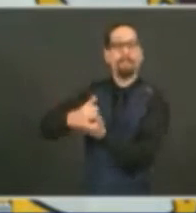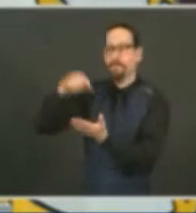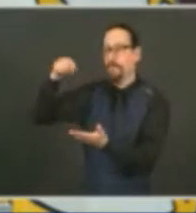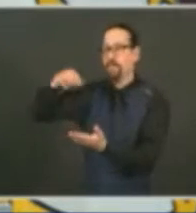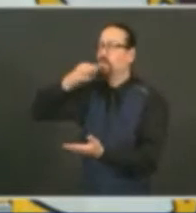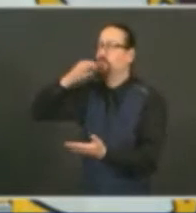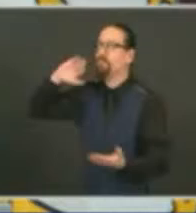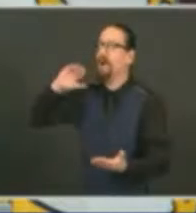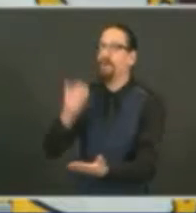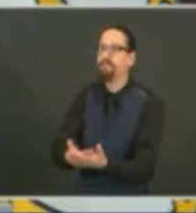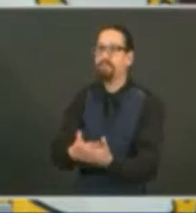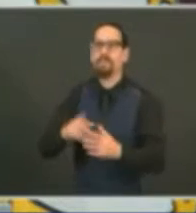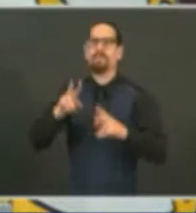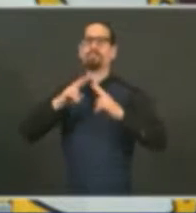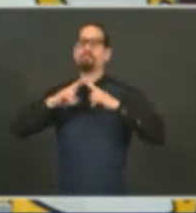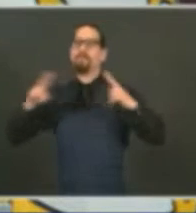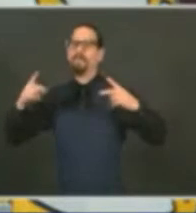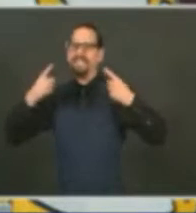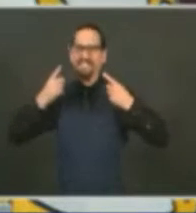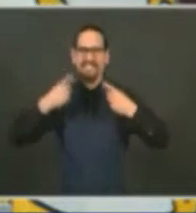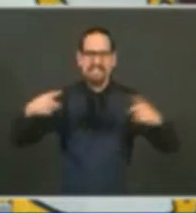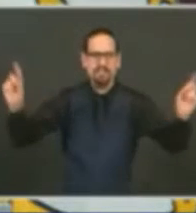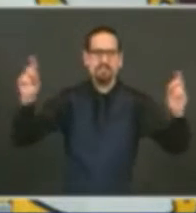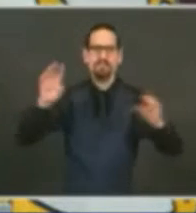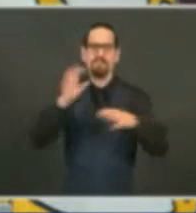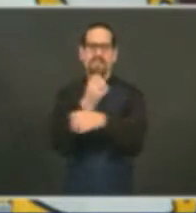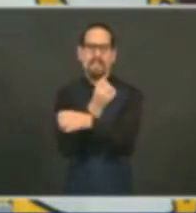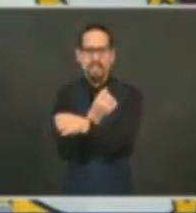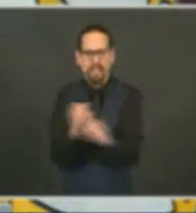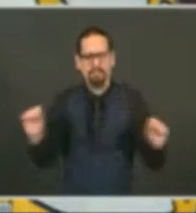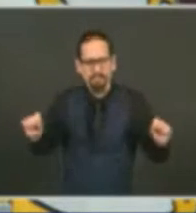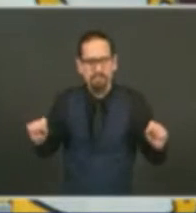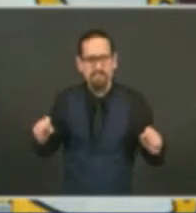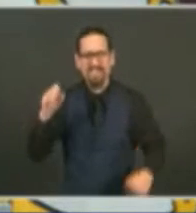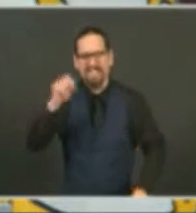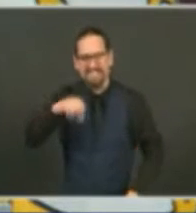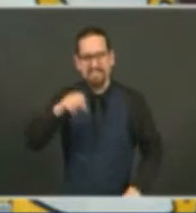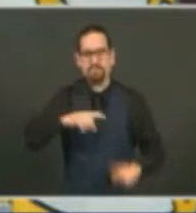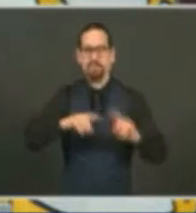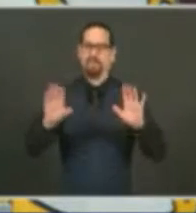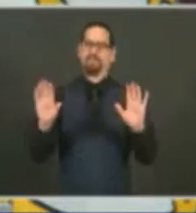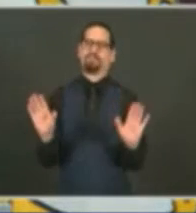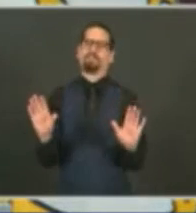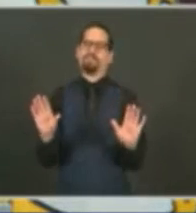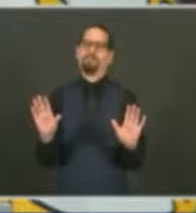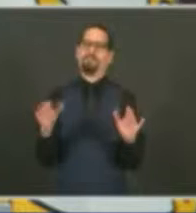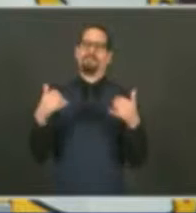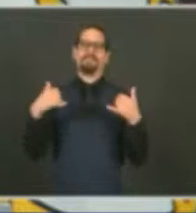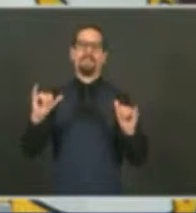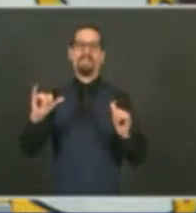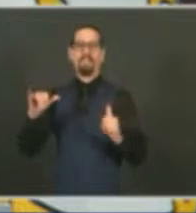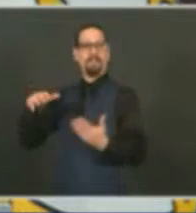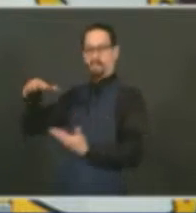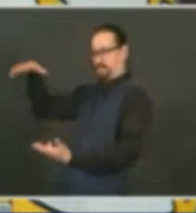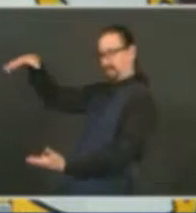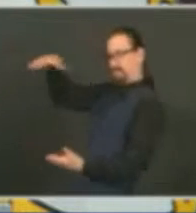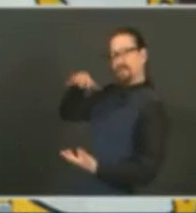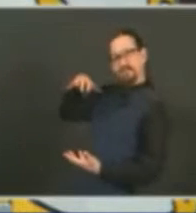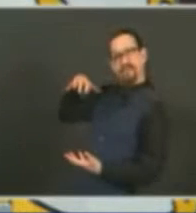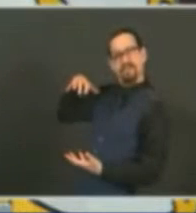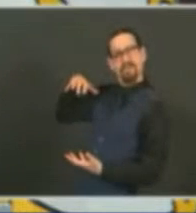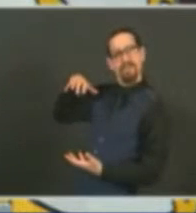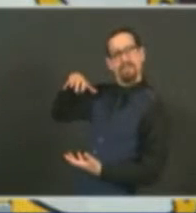safe, but they're going to trickle into Rhode Island over a number of